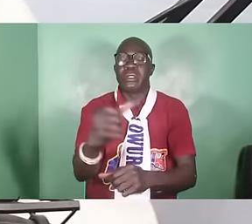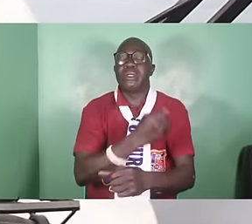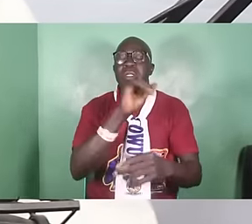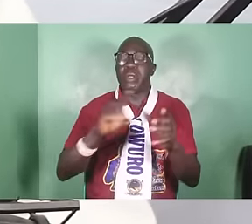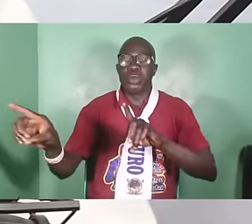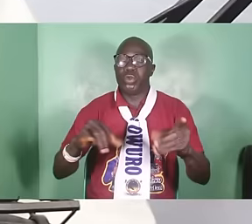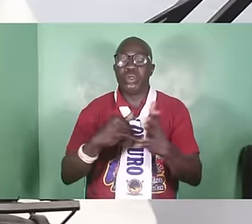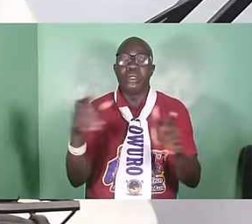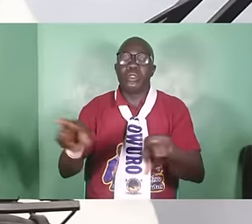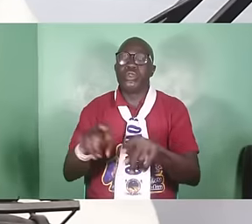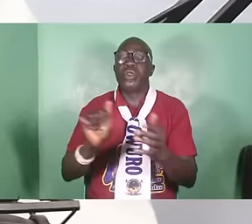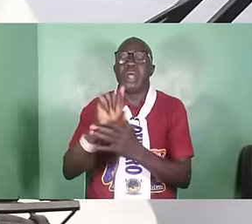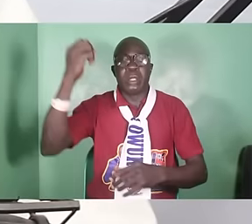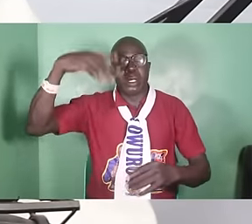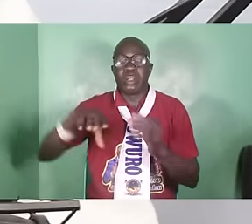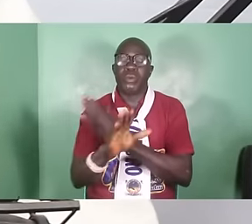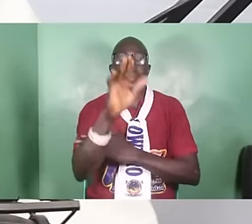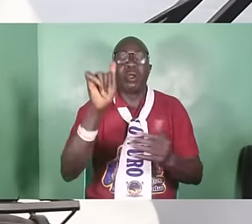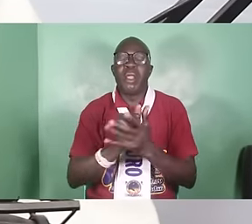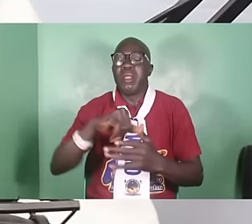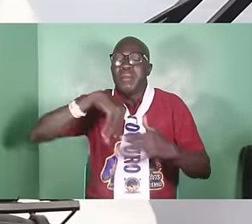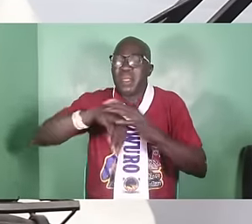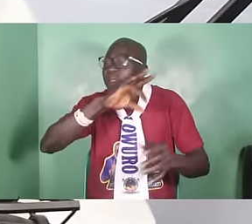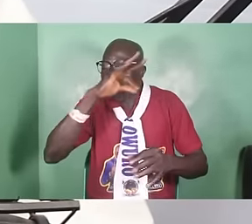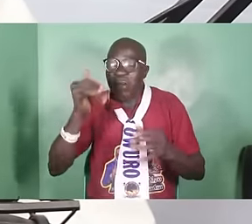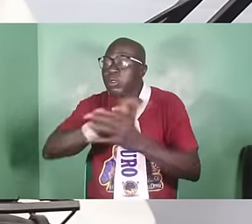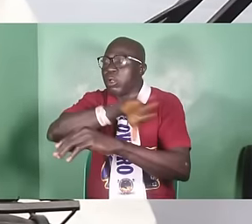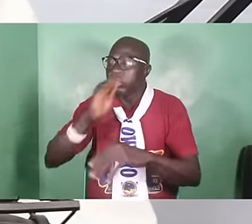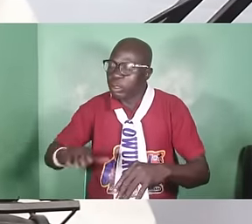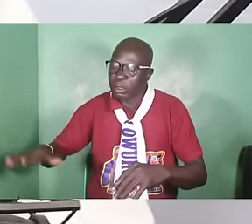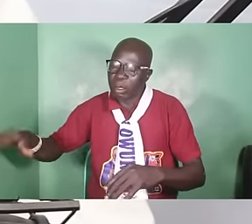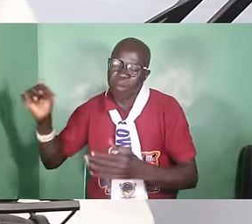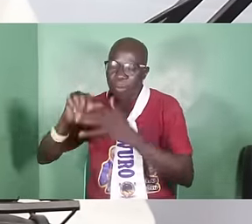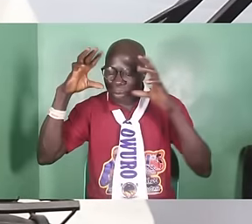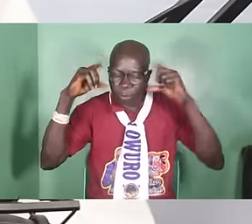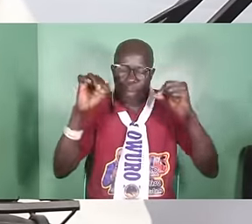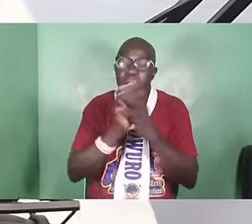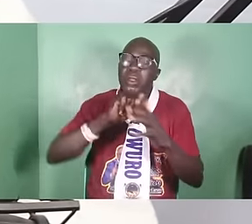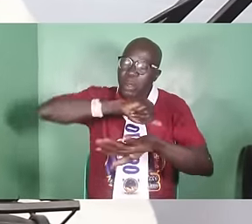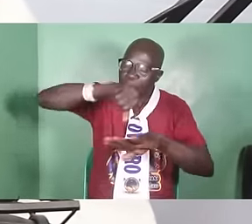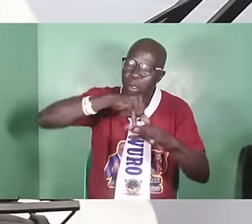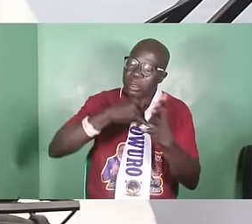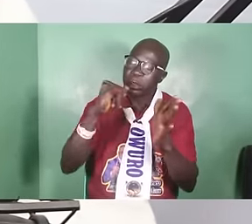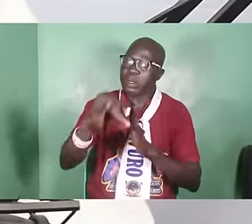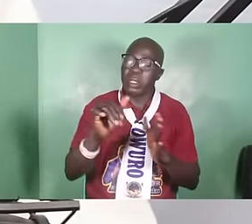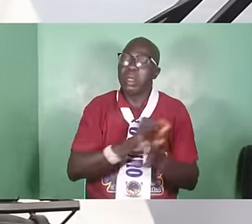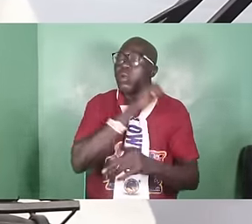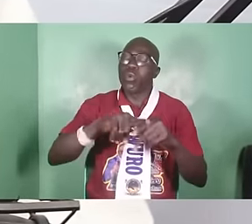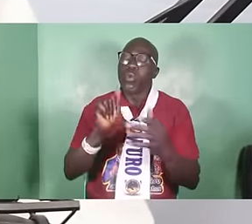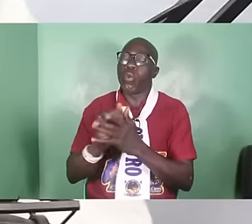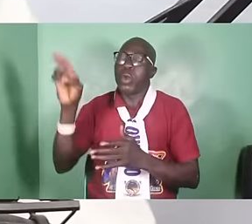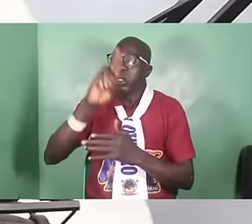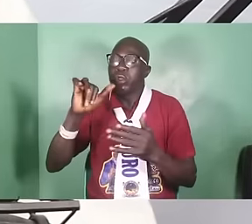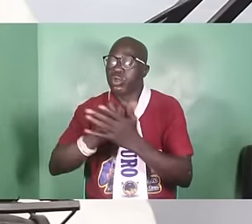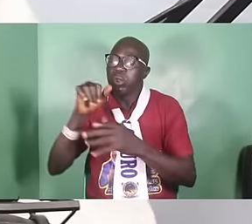branches. You know what they will just sow by the grace of God. In fact, photo a woman in fact, photograph. Woman fear anointing. They were anointed. Somebody for us